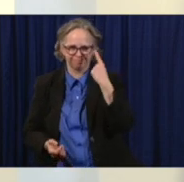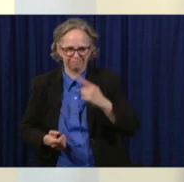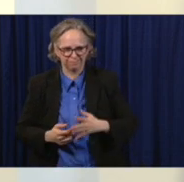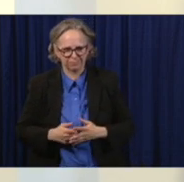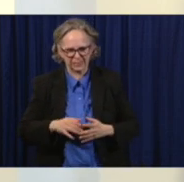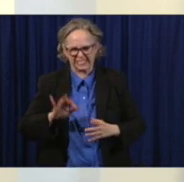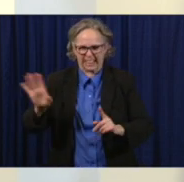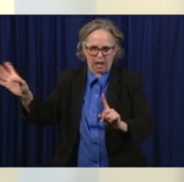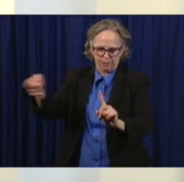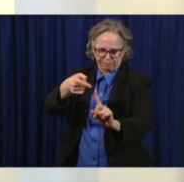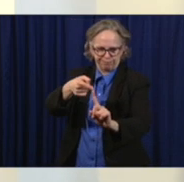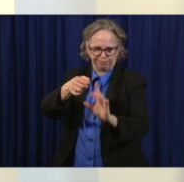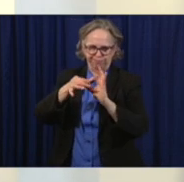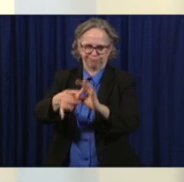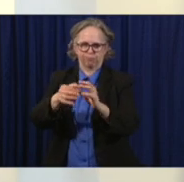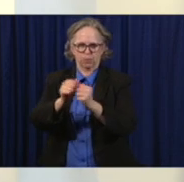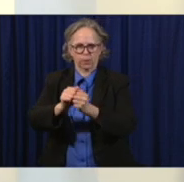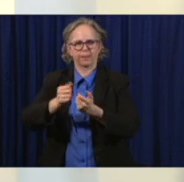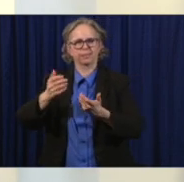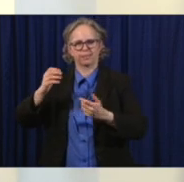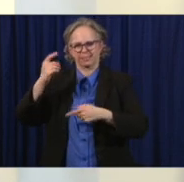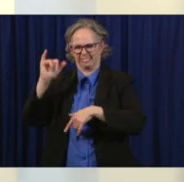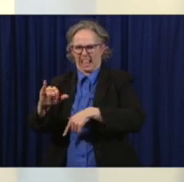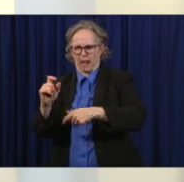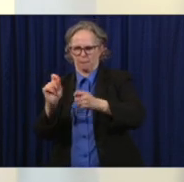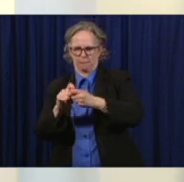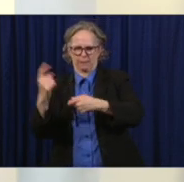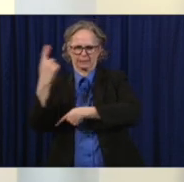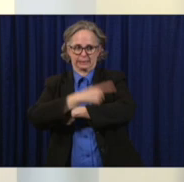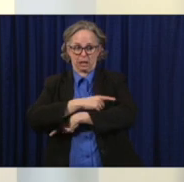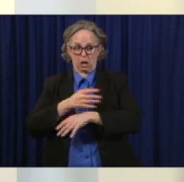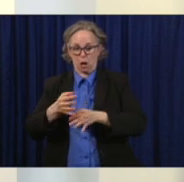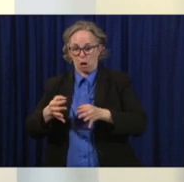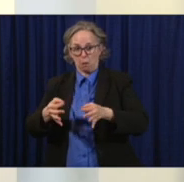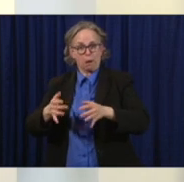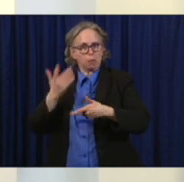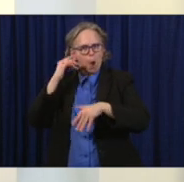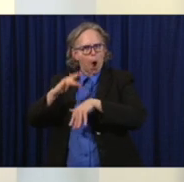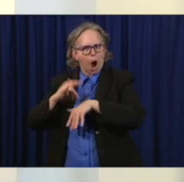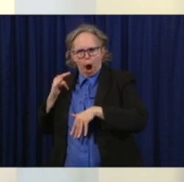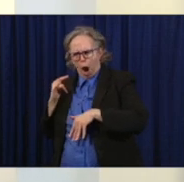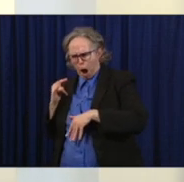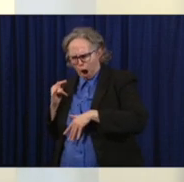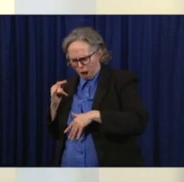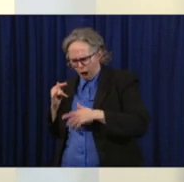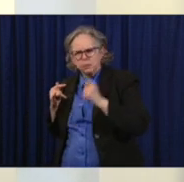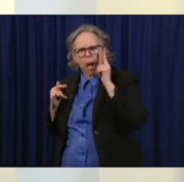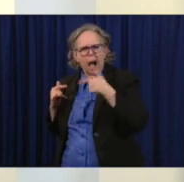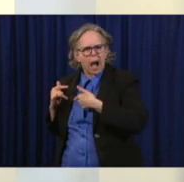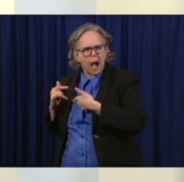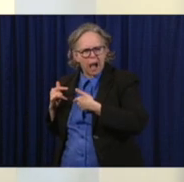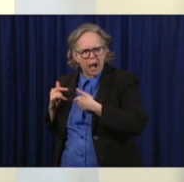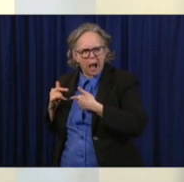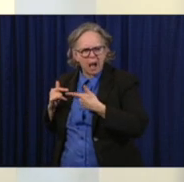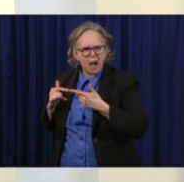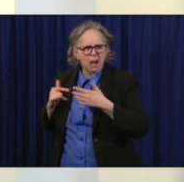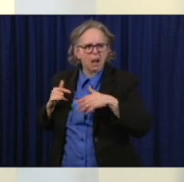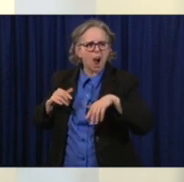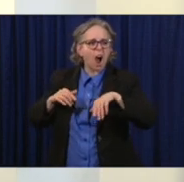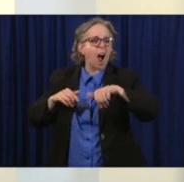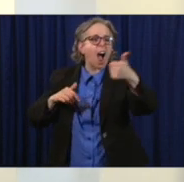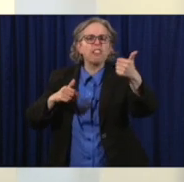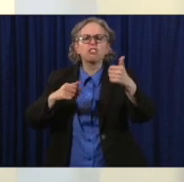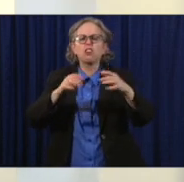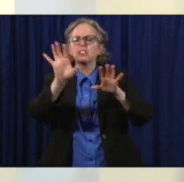the influenza-like illness. We had some samples that have been taken in labs that show that people who tested negative for